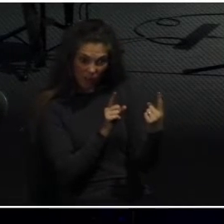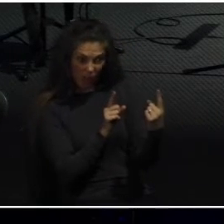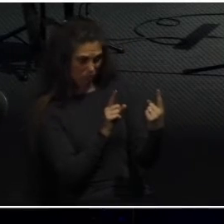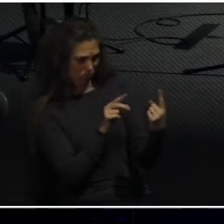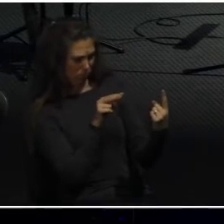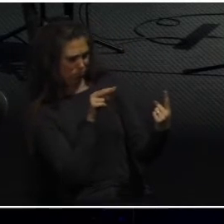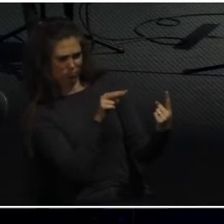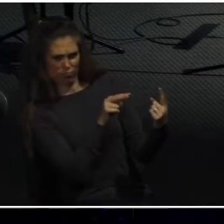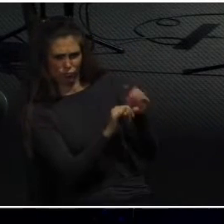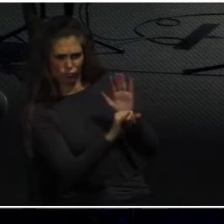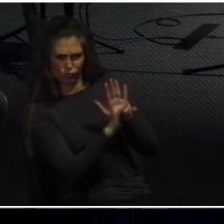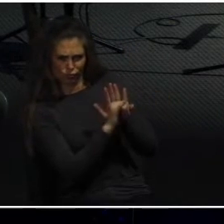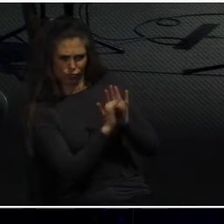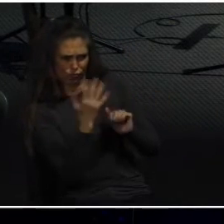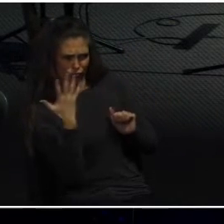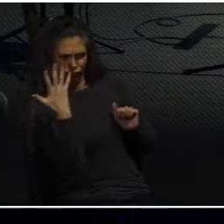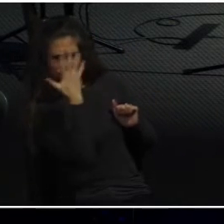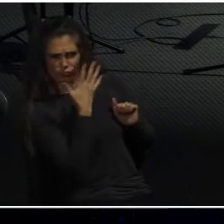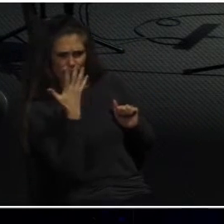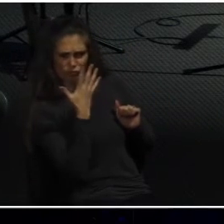was troubled me.